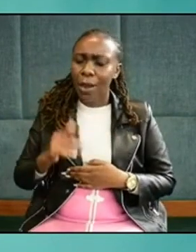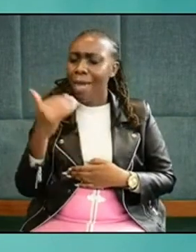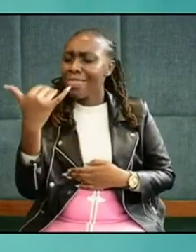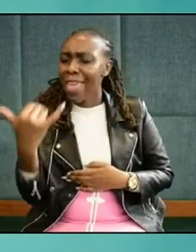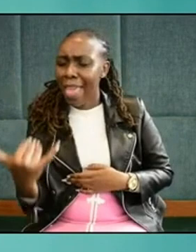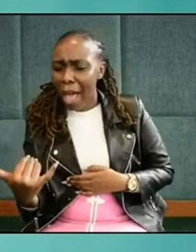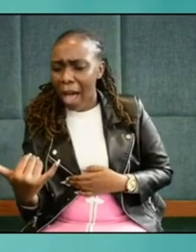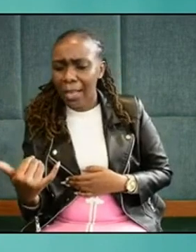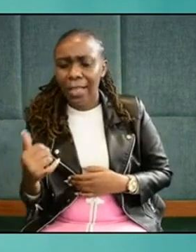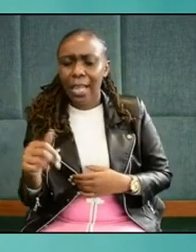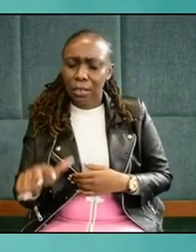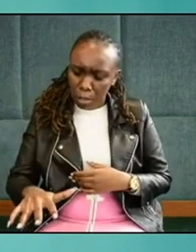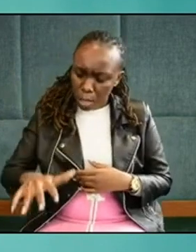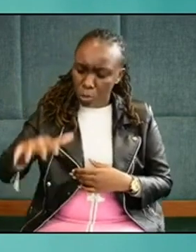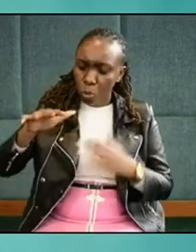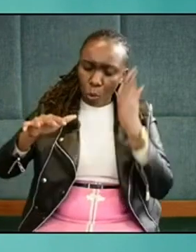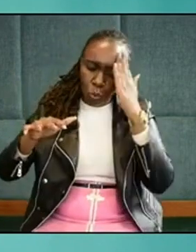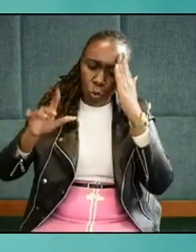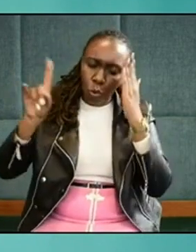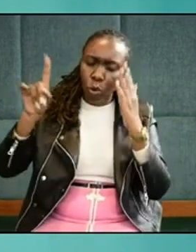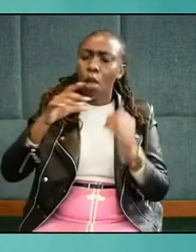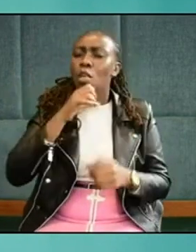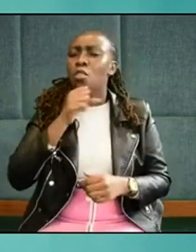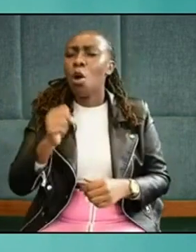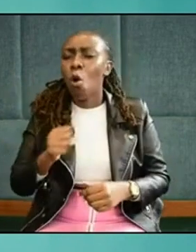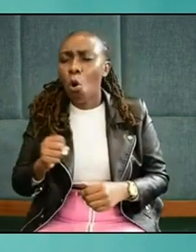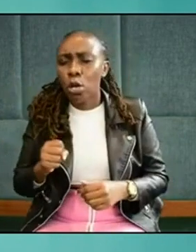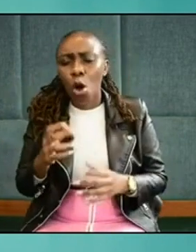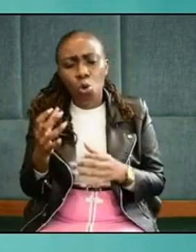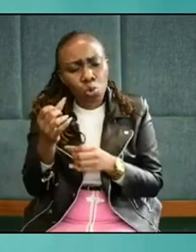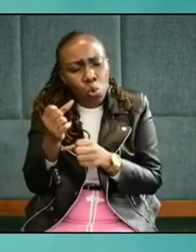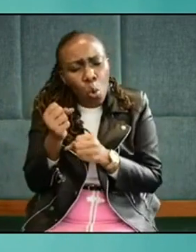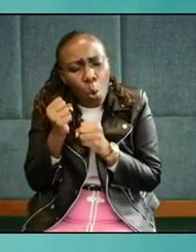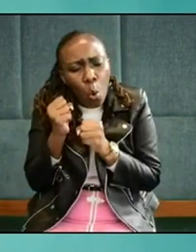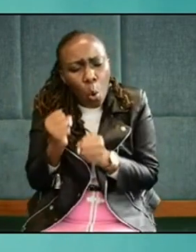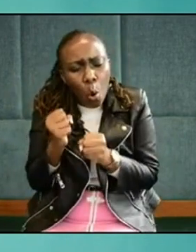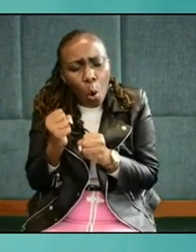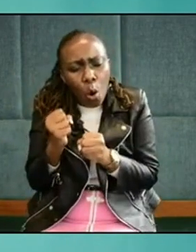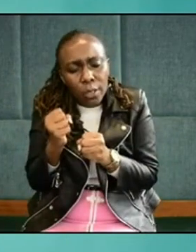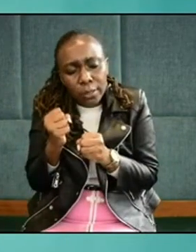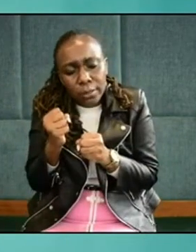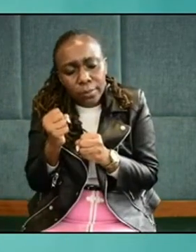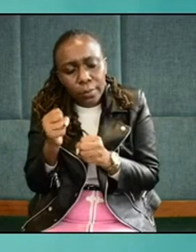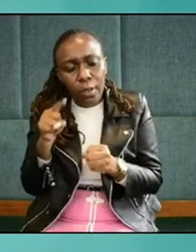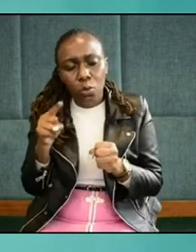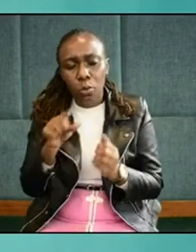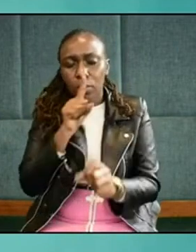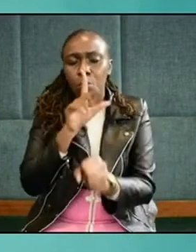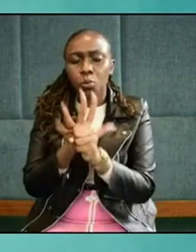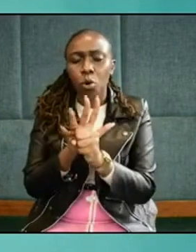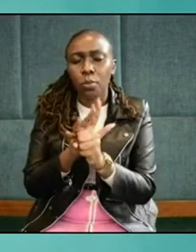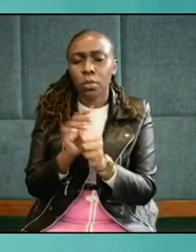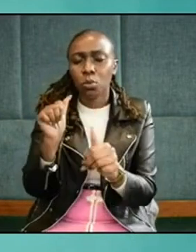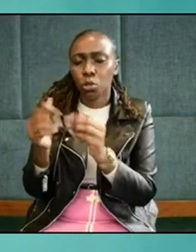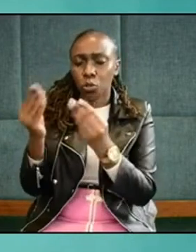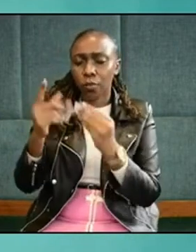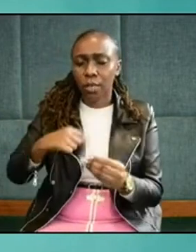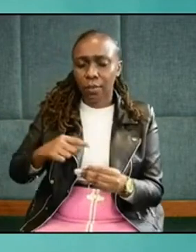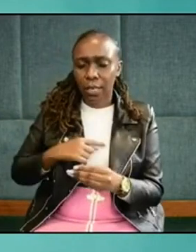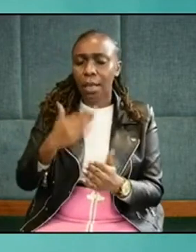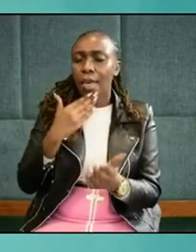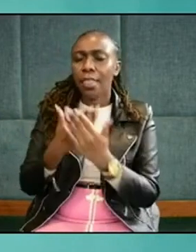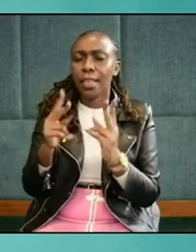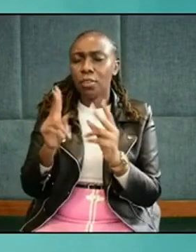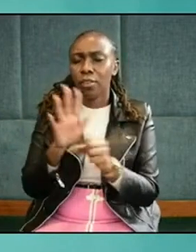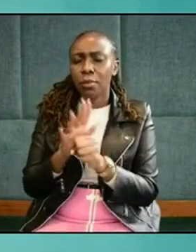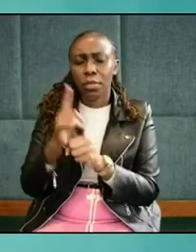young, that they may grow to know you. The old, Lord, that they may hold fast to this promise, dear Father. Thank you so